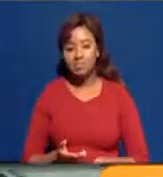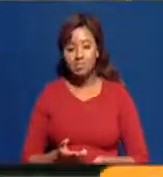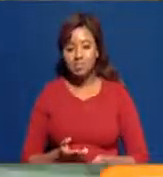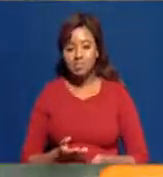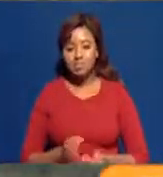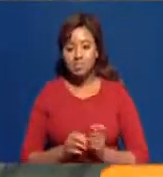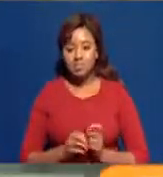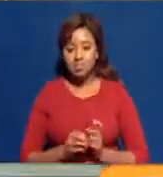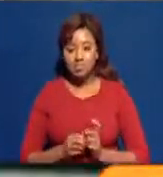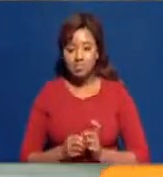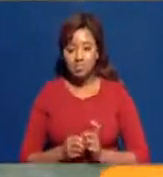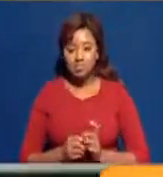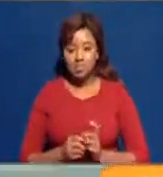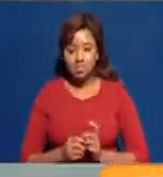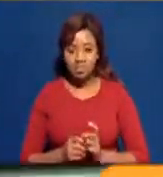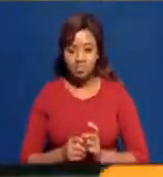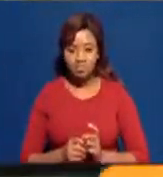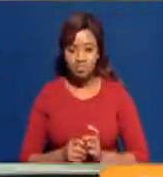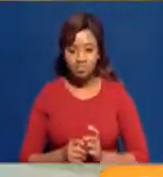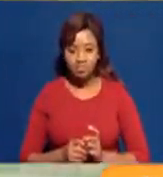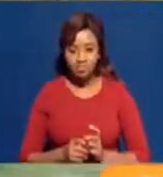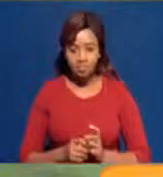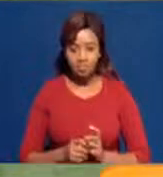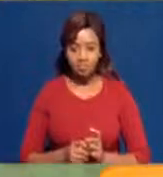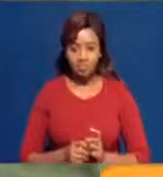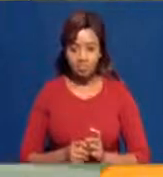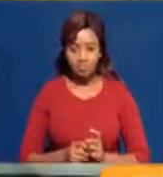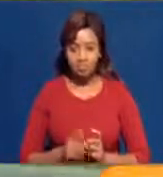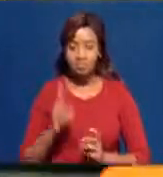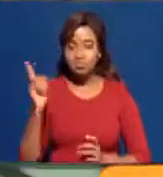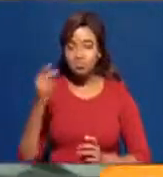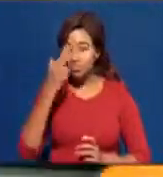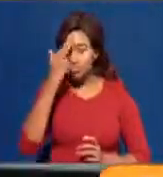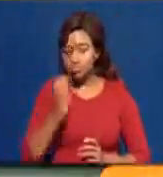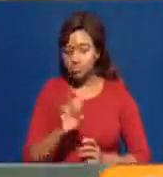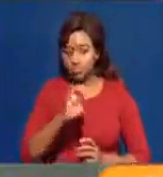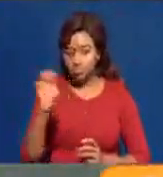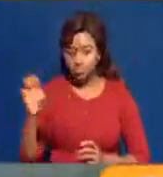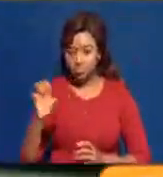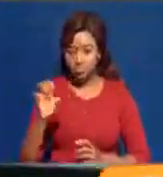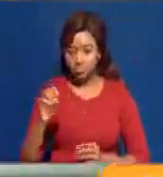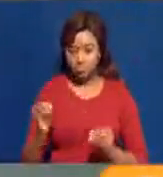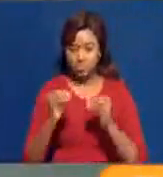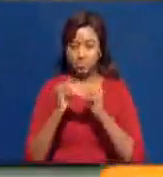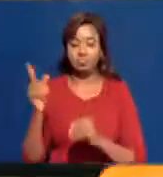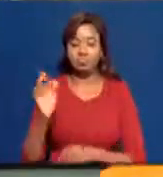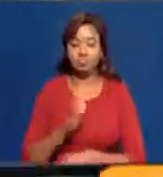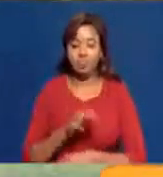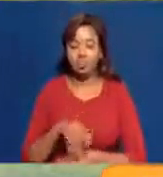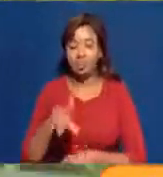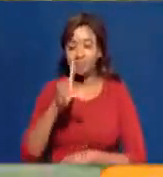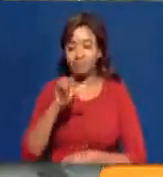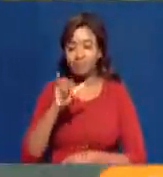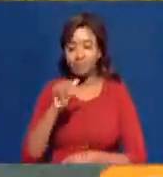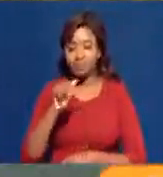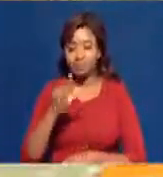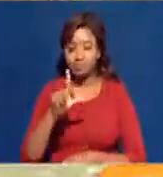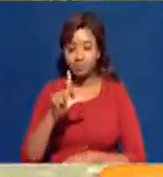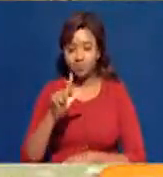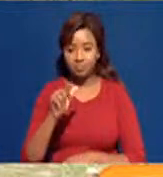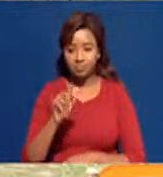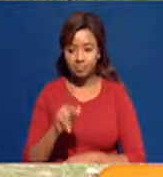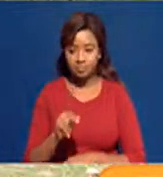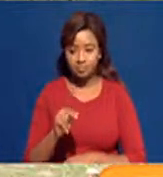The bumpy road to Ololoitikoshi, Kajiado East, leads us to Lillian Waithera's home.